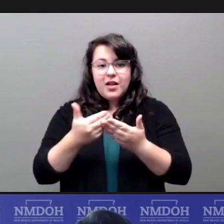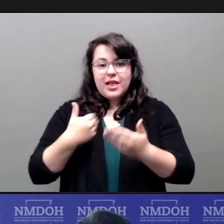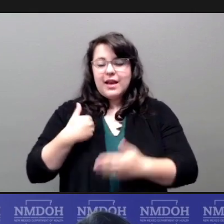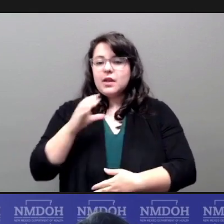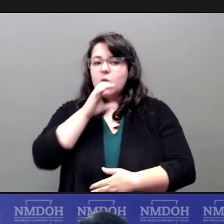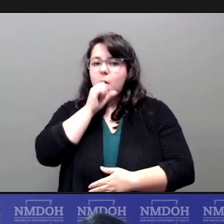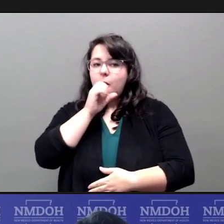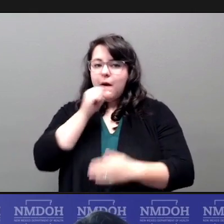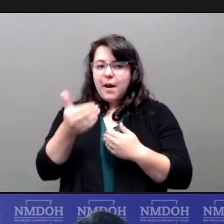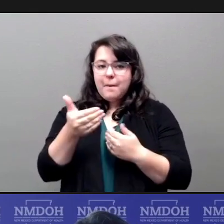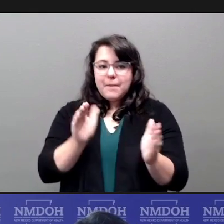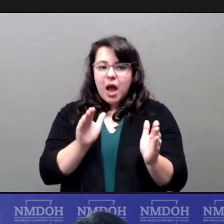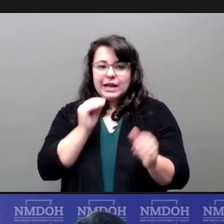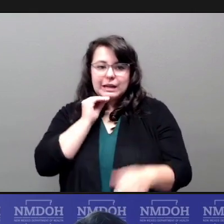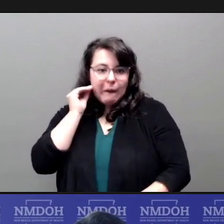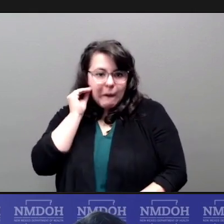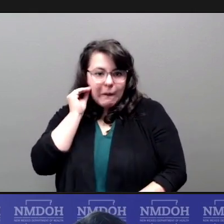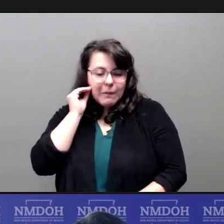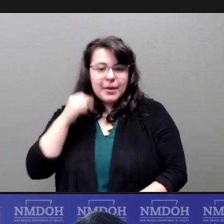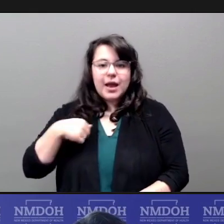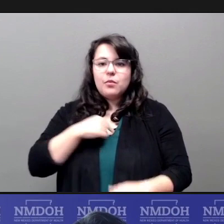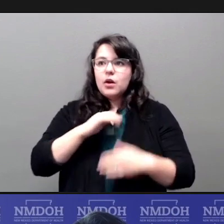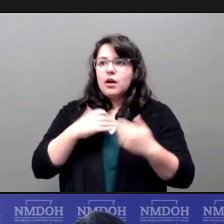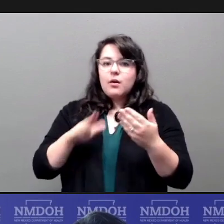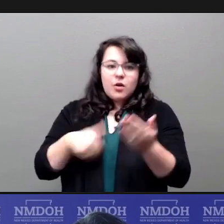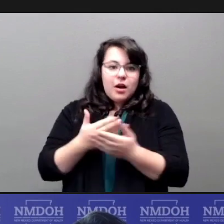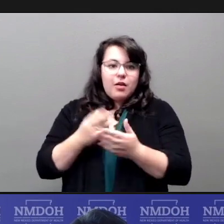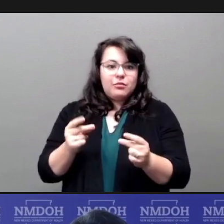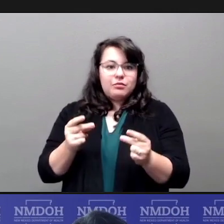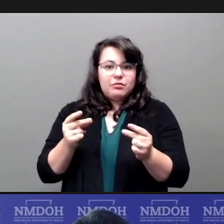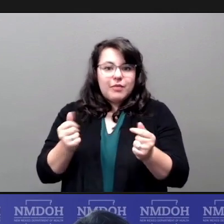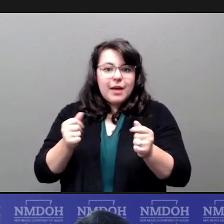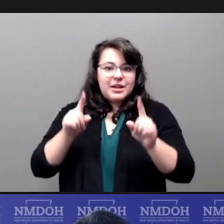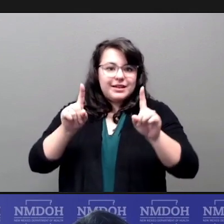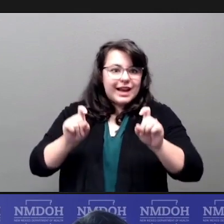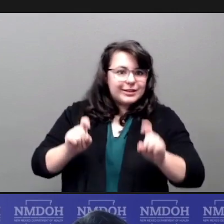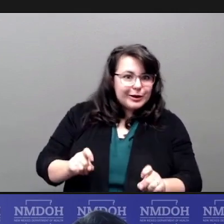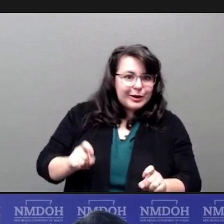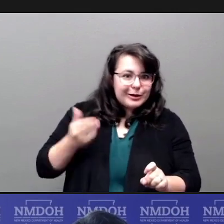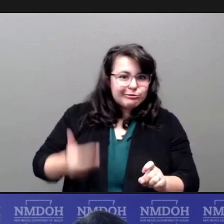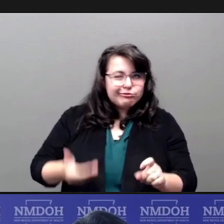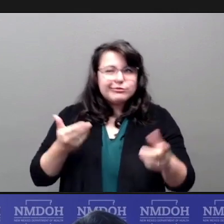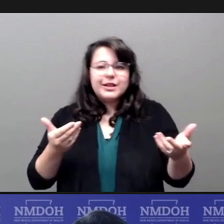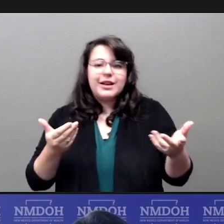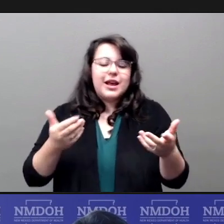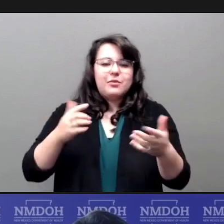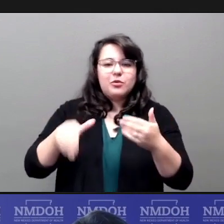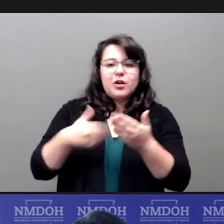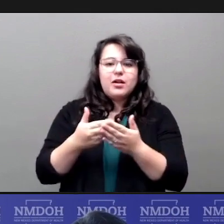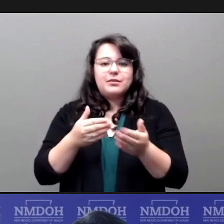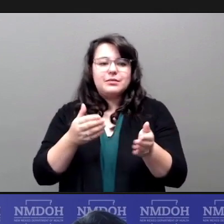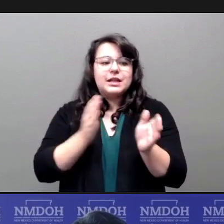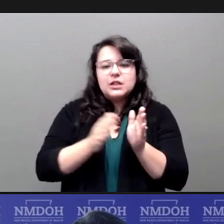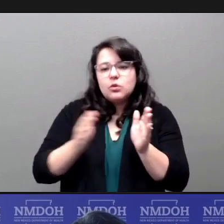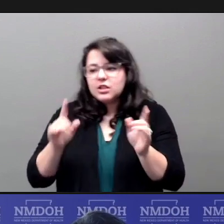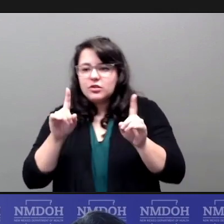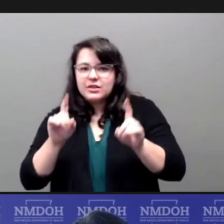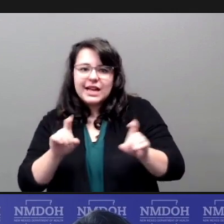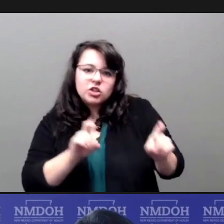boxes at home, and we're all very rapid testers and sequential testers. And